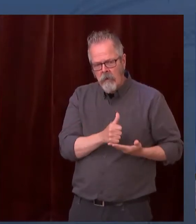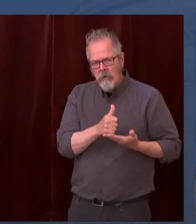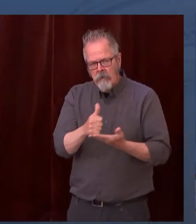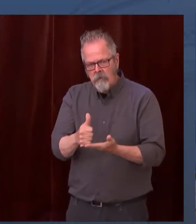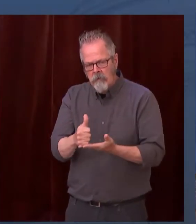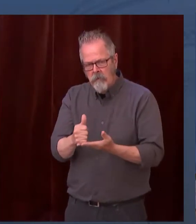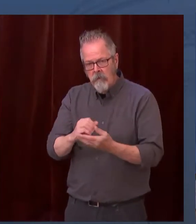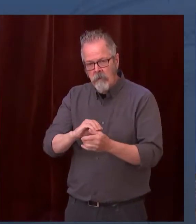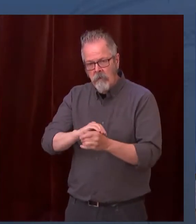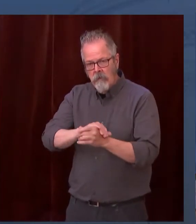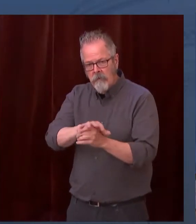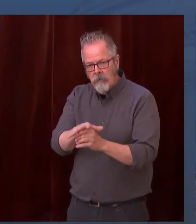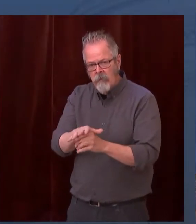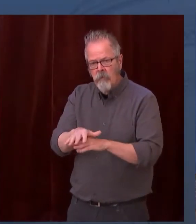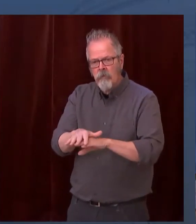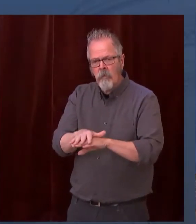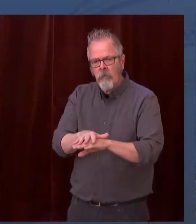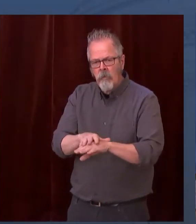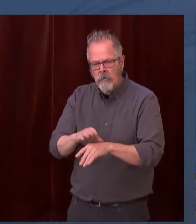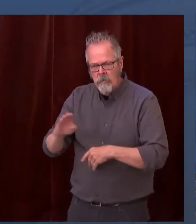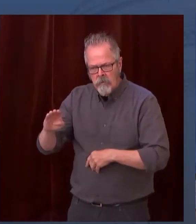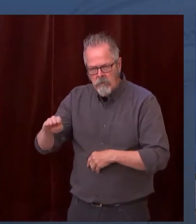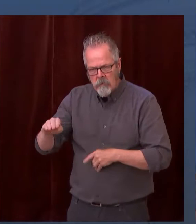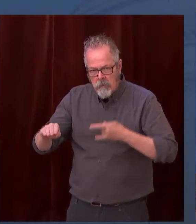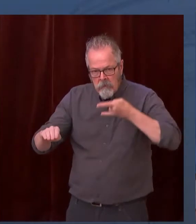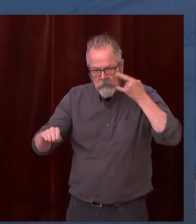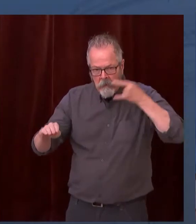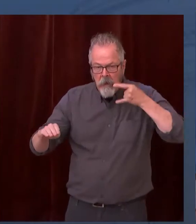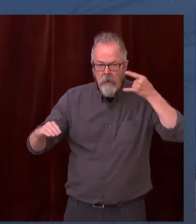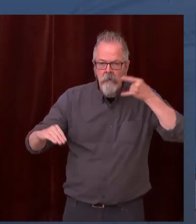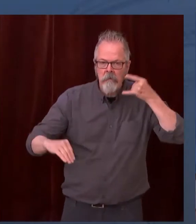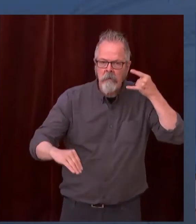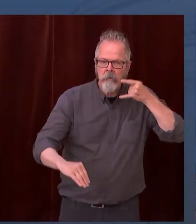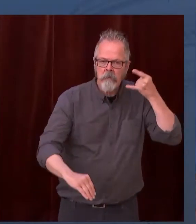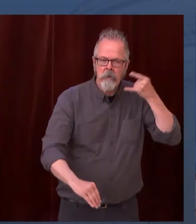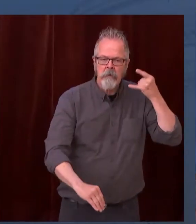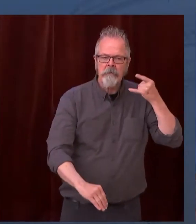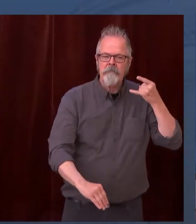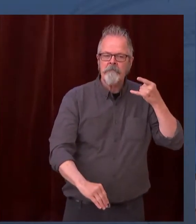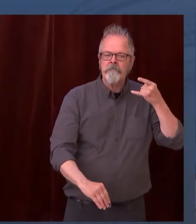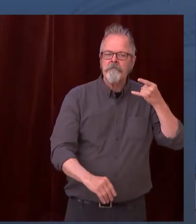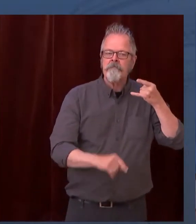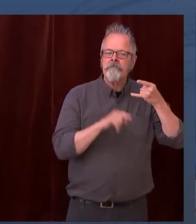save lives. So this should give us a cause for optimism.